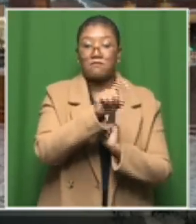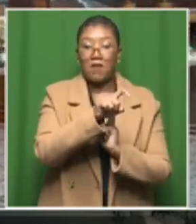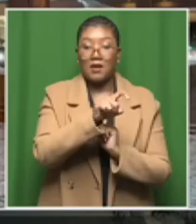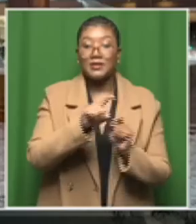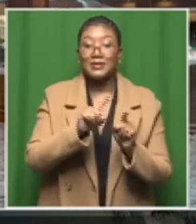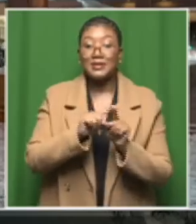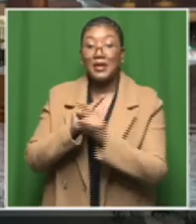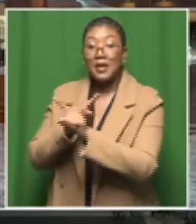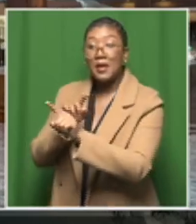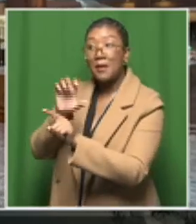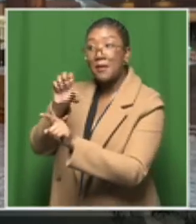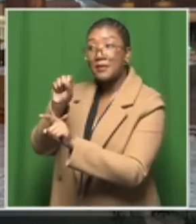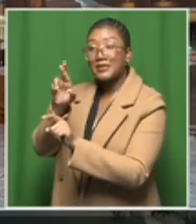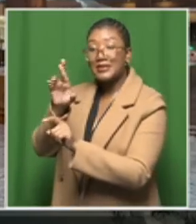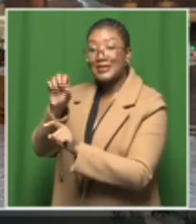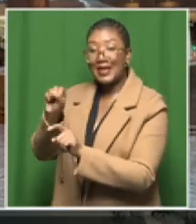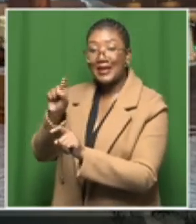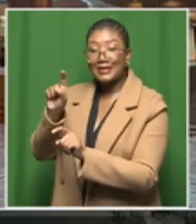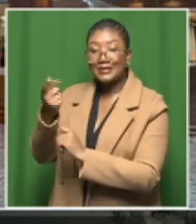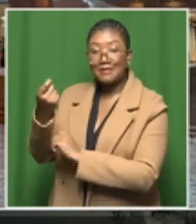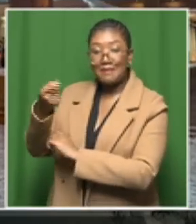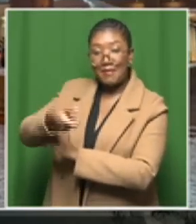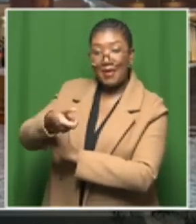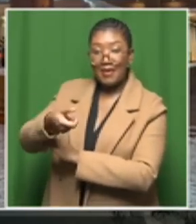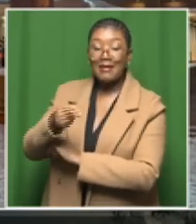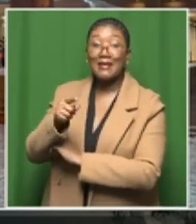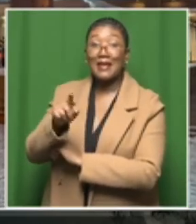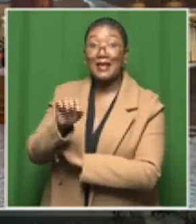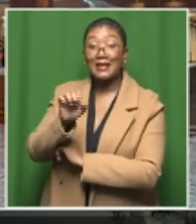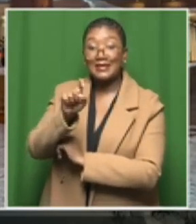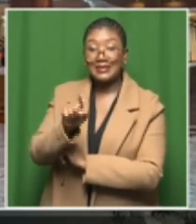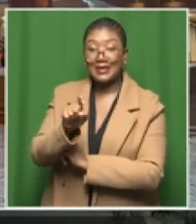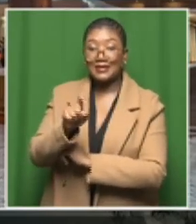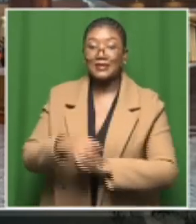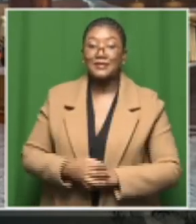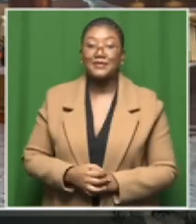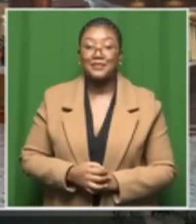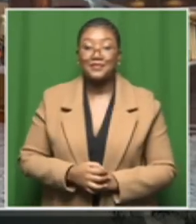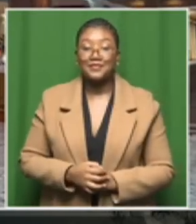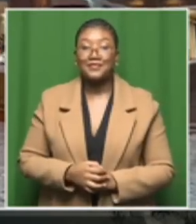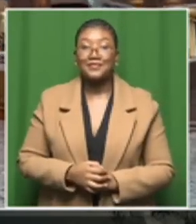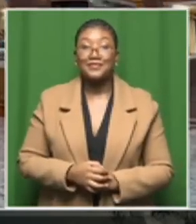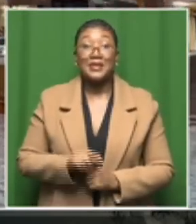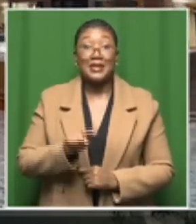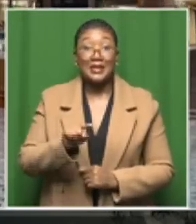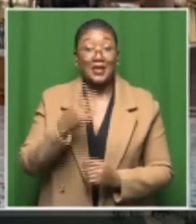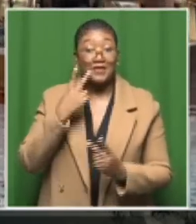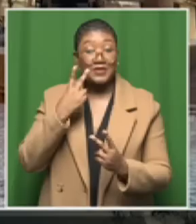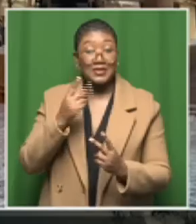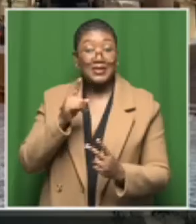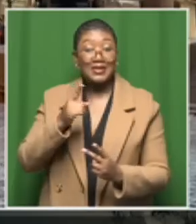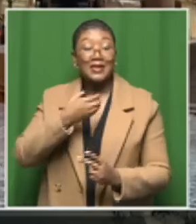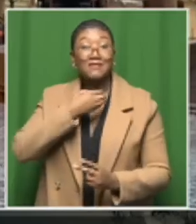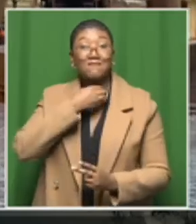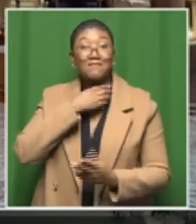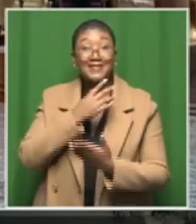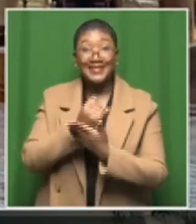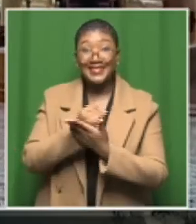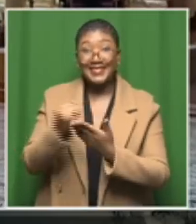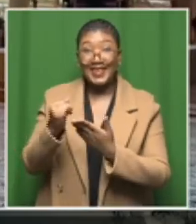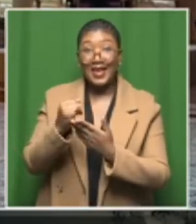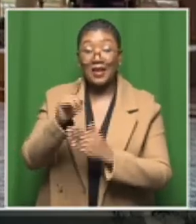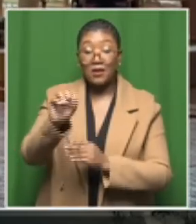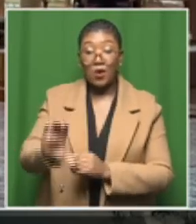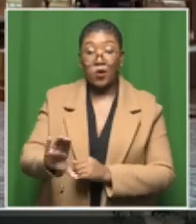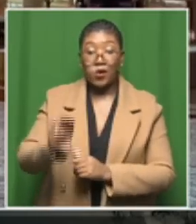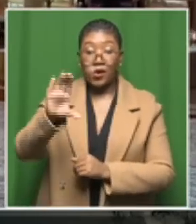that particular deficit. The MK party has said that it looks as if that particular deficit, noting the President Ramaphosa, he